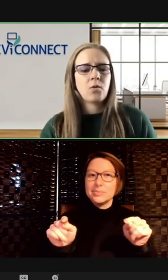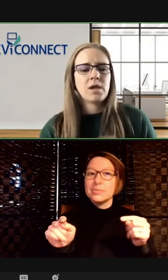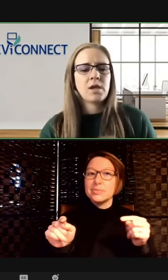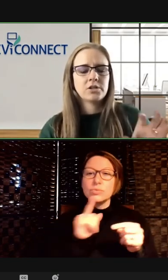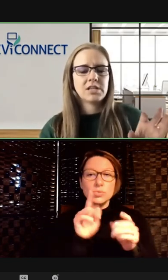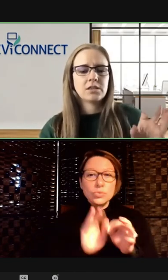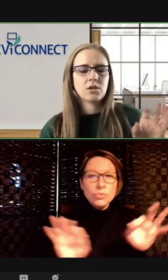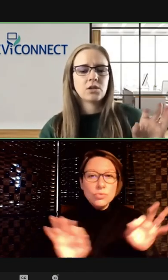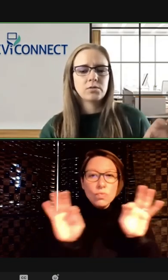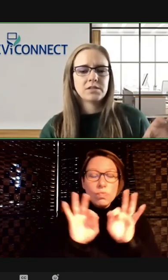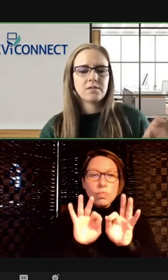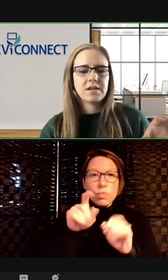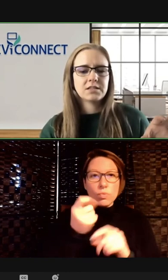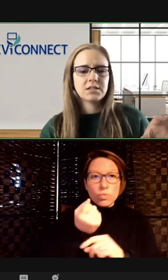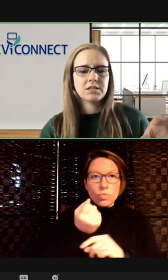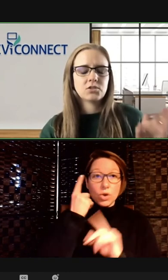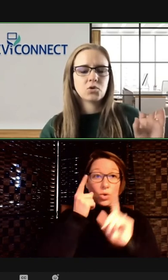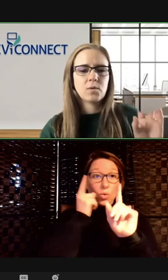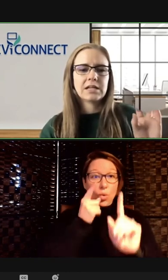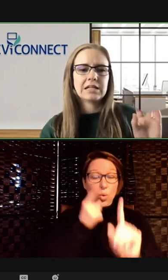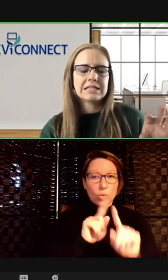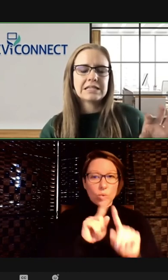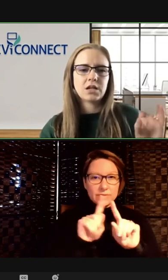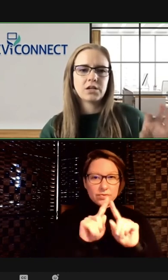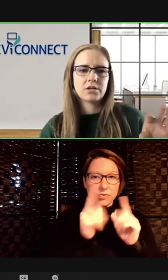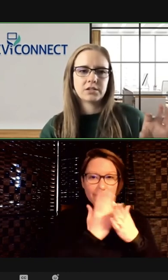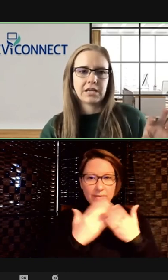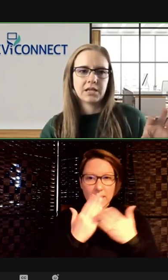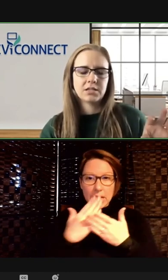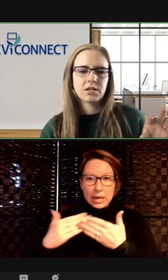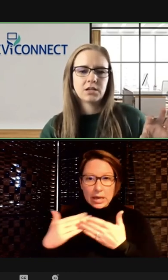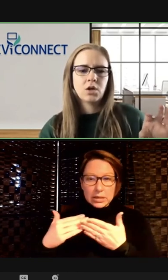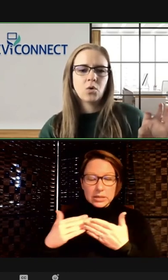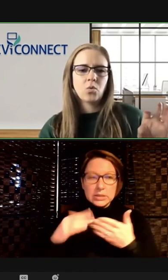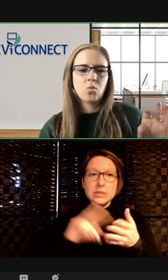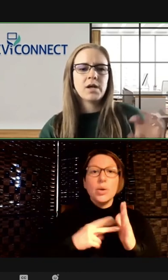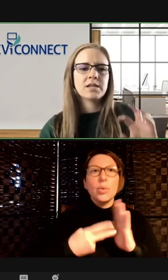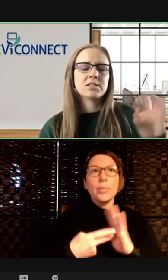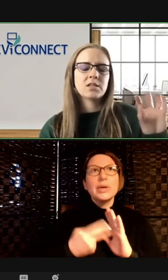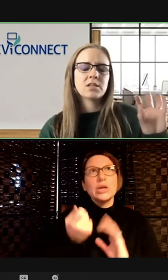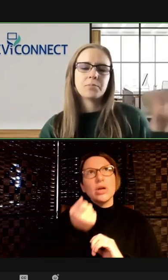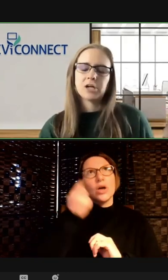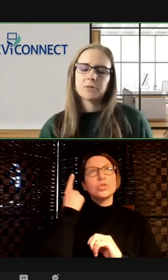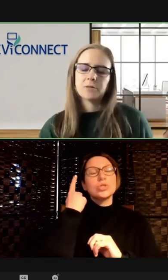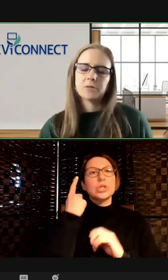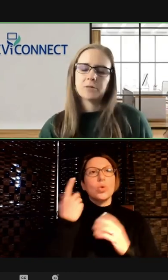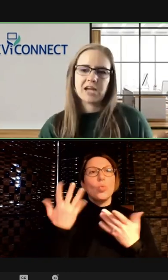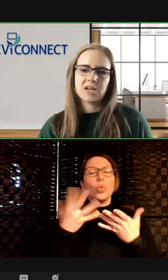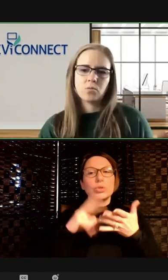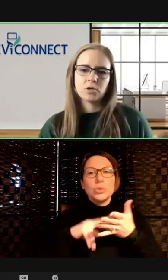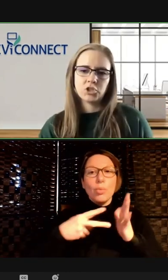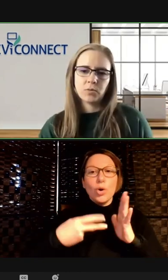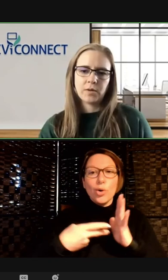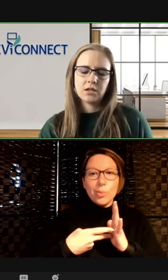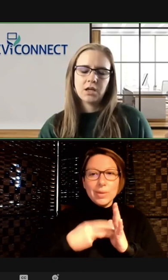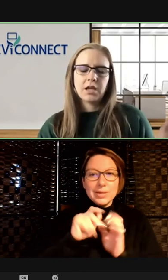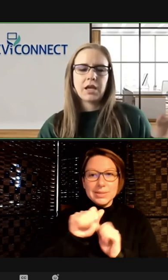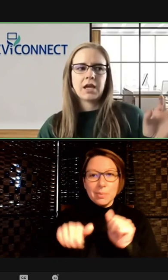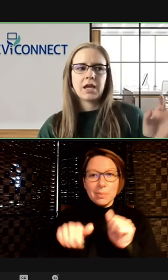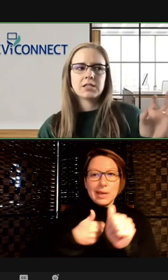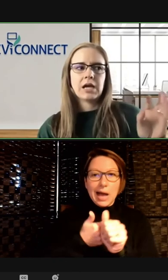important that we understand the goals of the phases so we can at least understand what is the purpose behind what we're